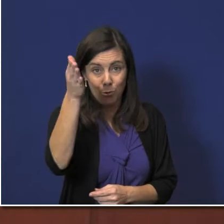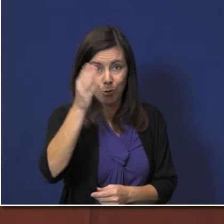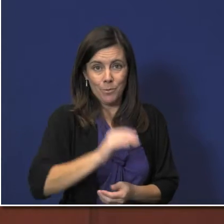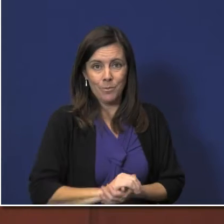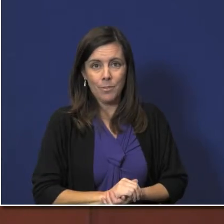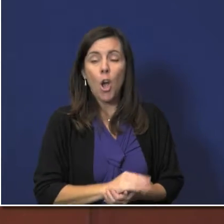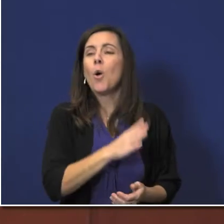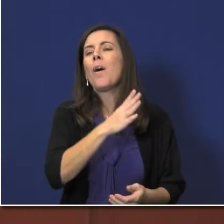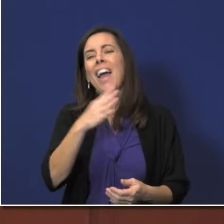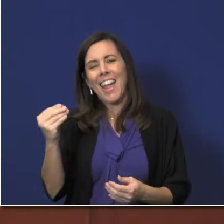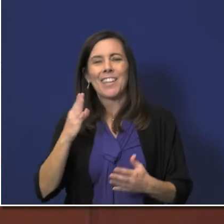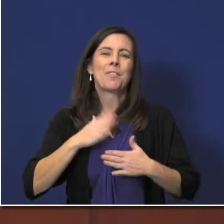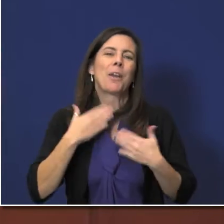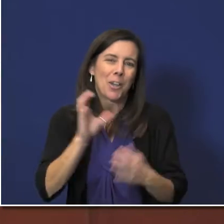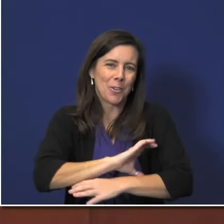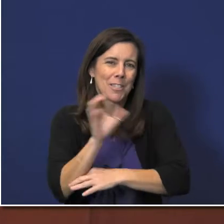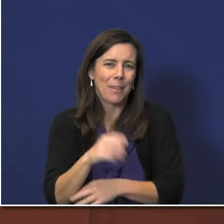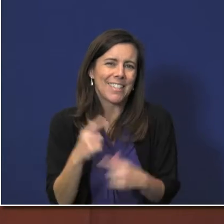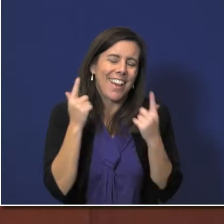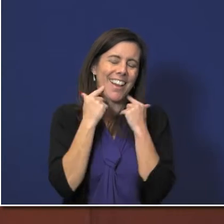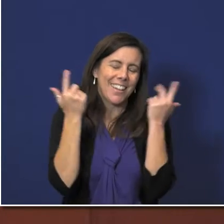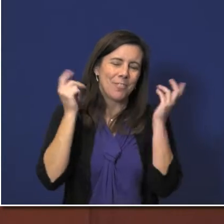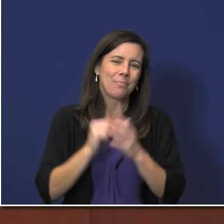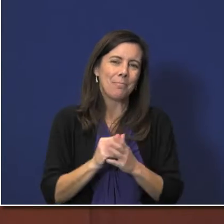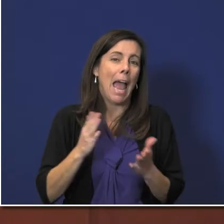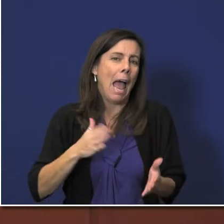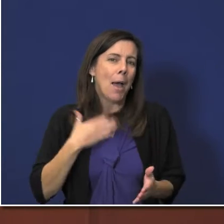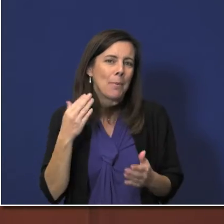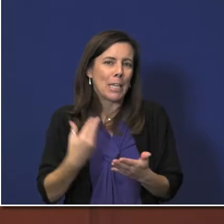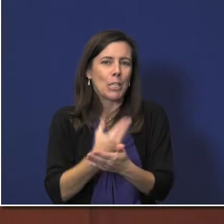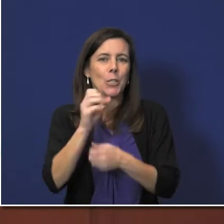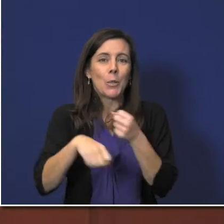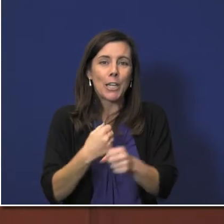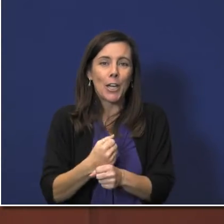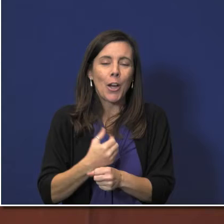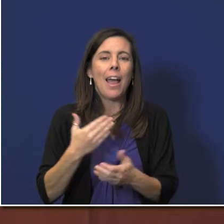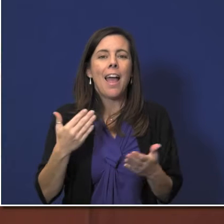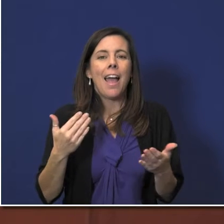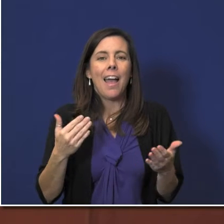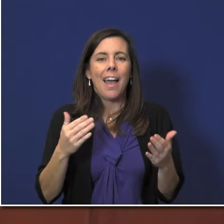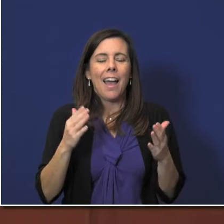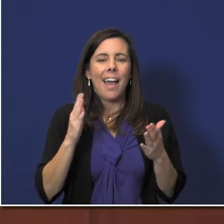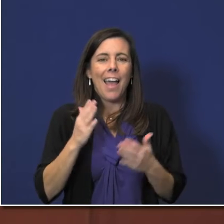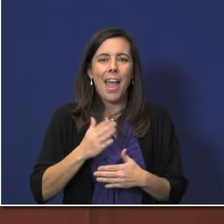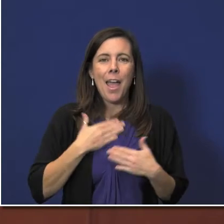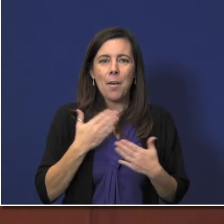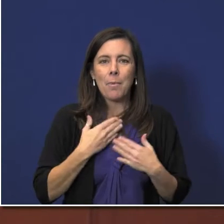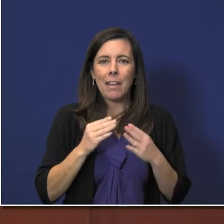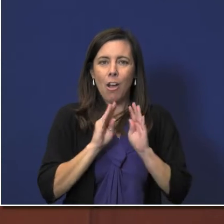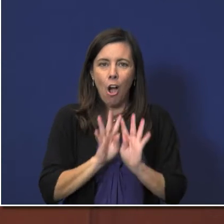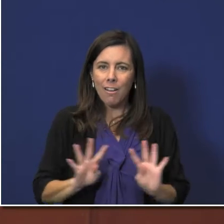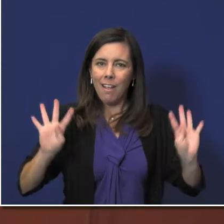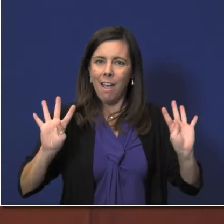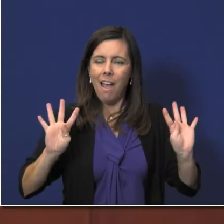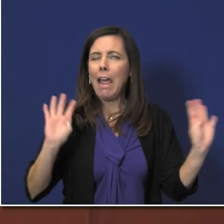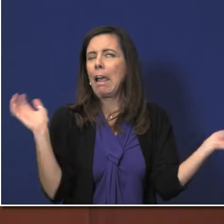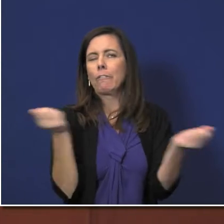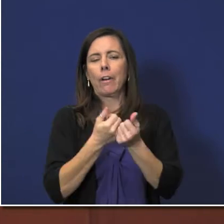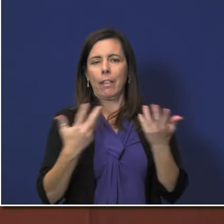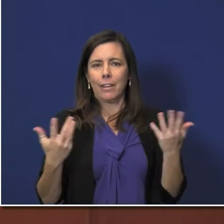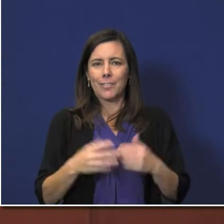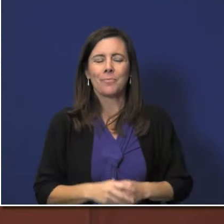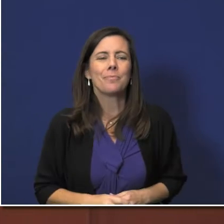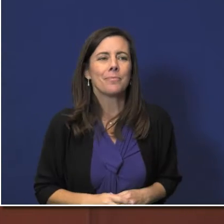And Merry Christmas. Happy New Year. Happy Hanukkah, all of the others. We will now proceed